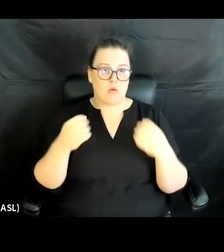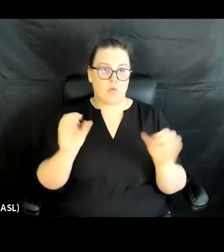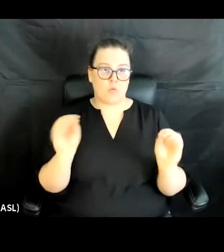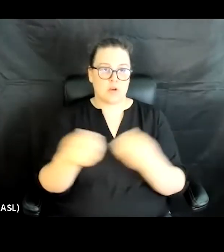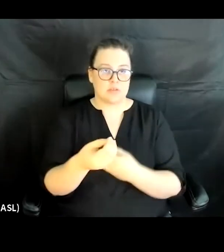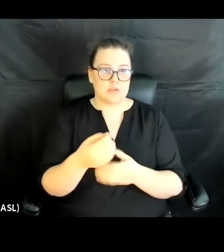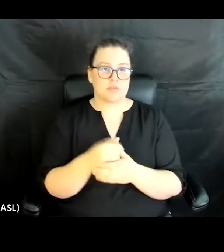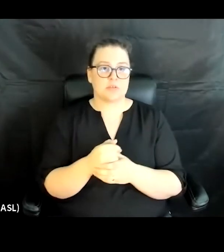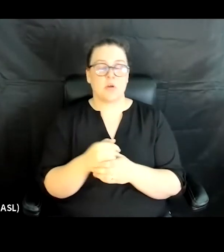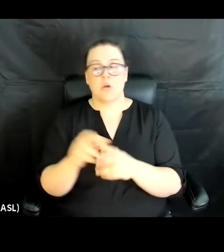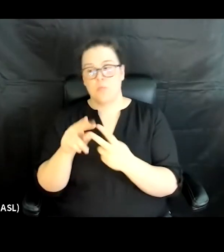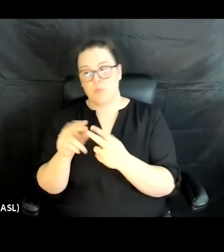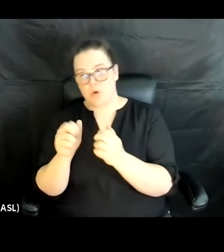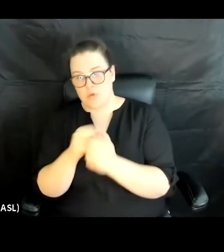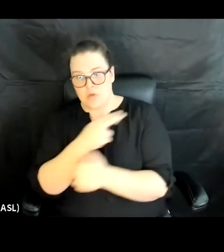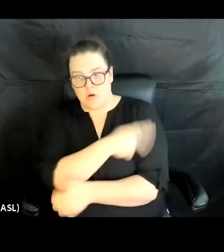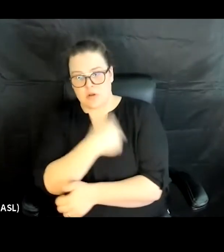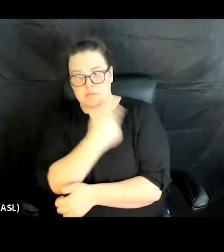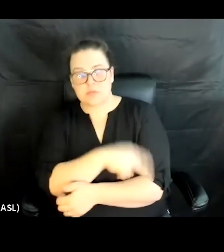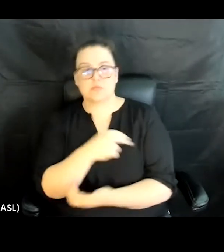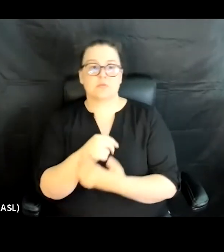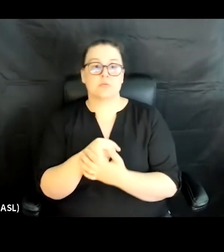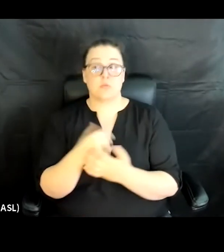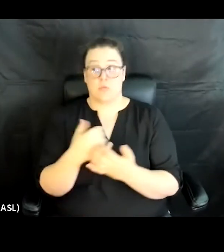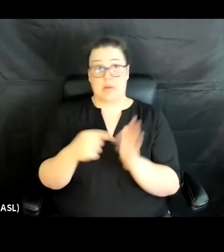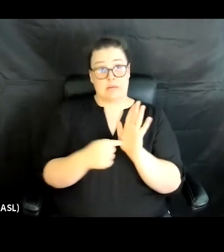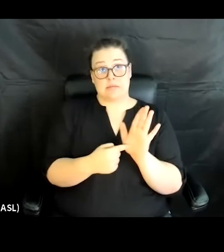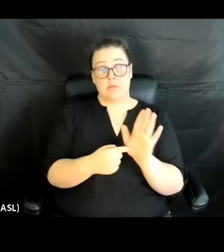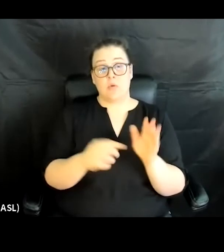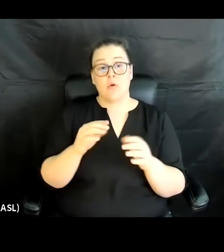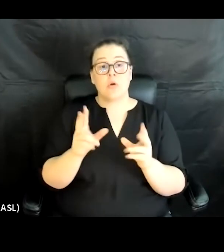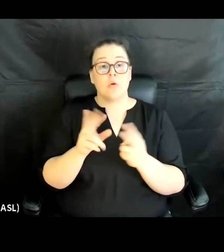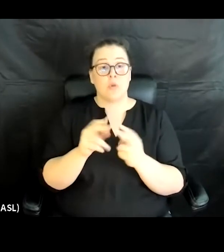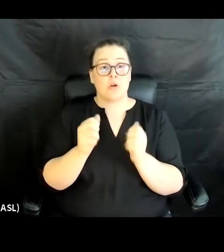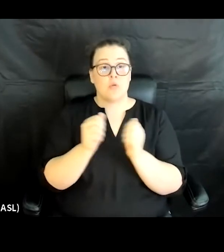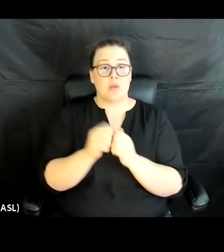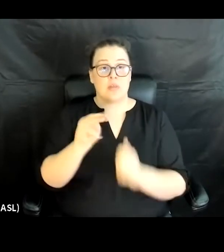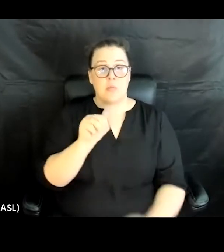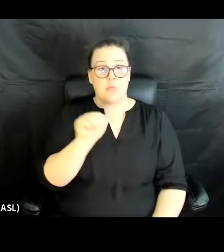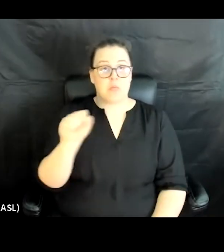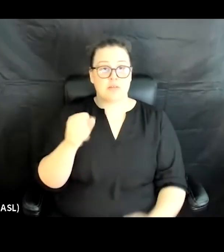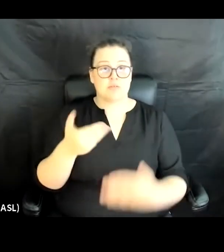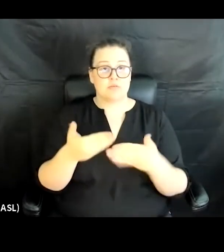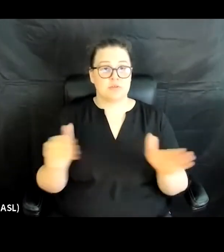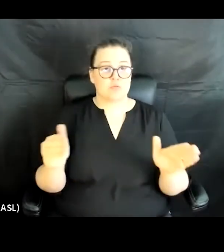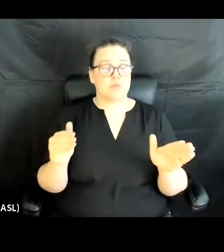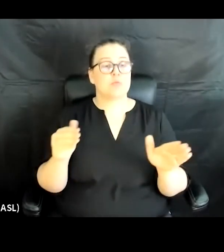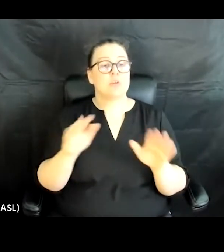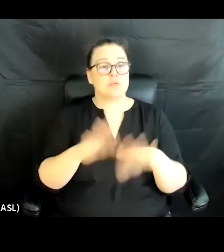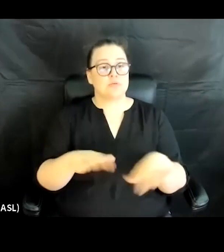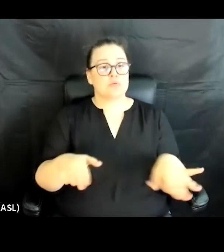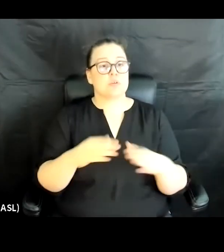large hospitals. For instance, we're partnered with Mass General Brigham, Children's Hospital,